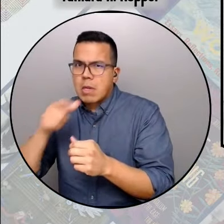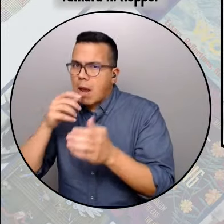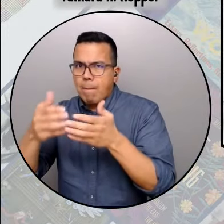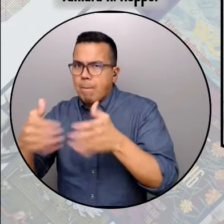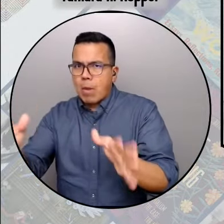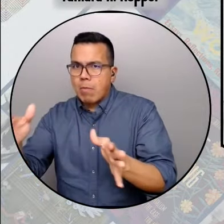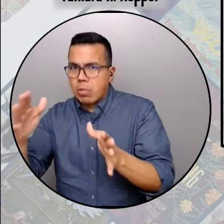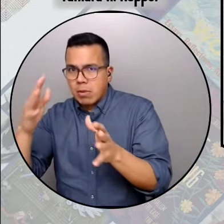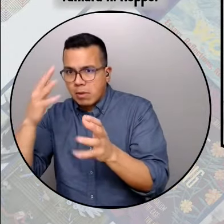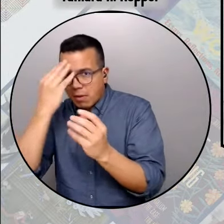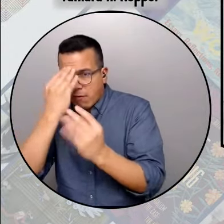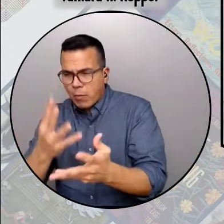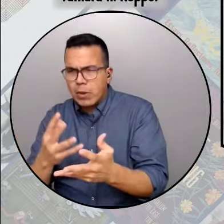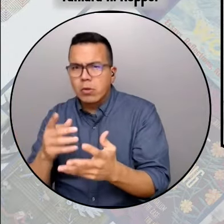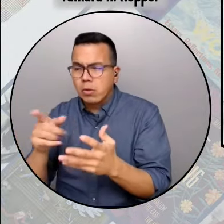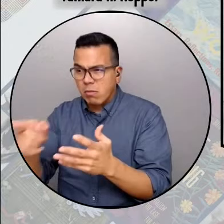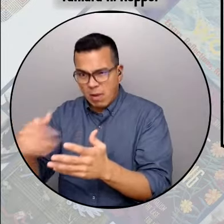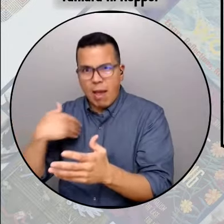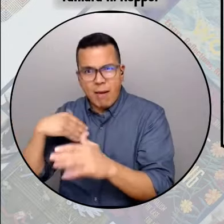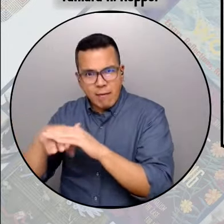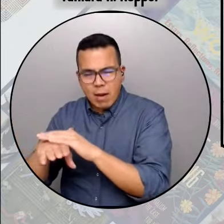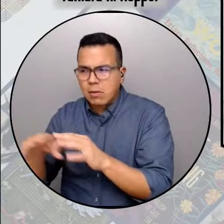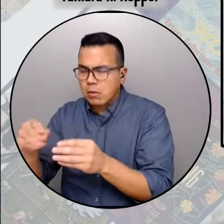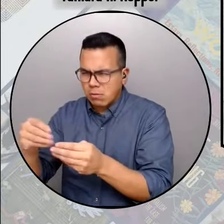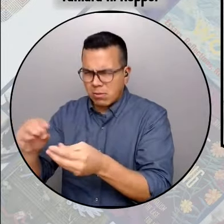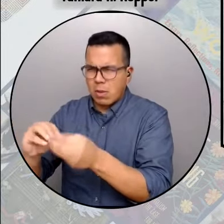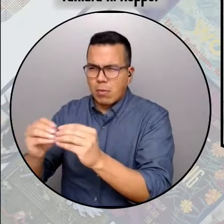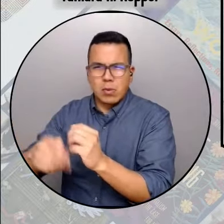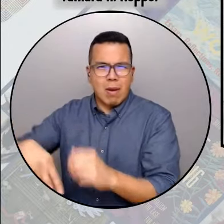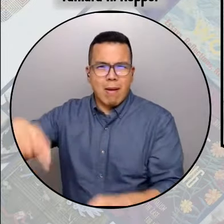available. But what you see here, and let me make this a little bit bigger.